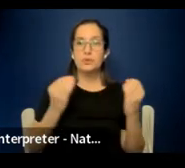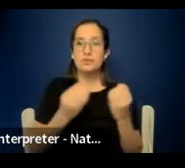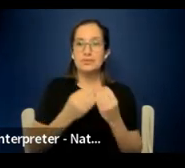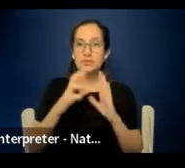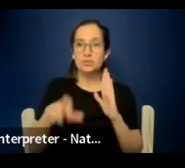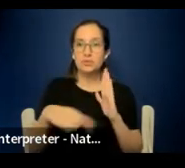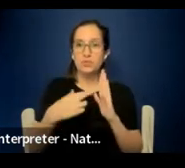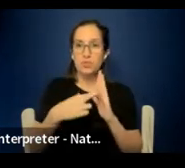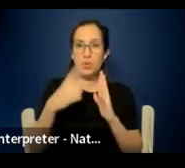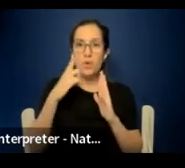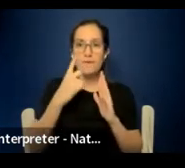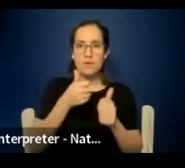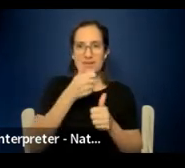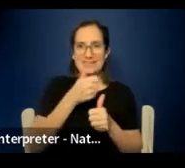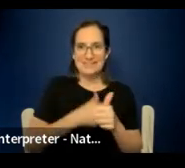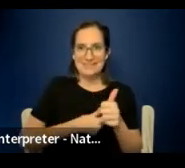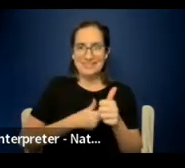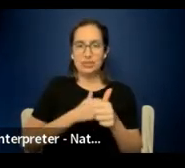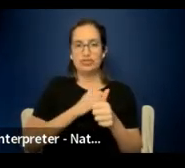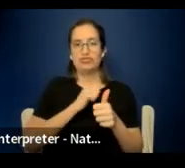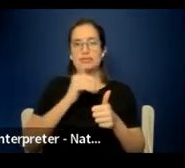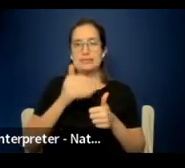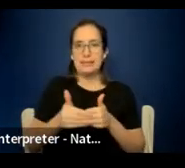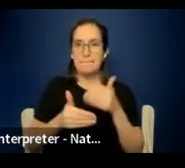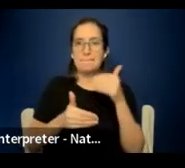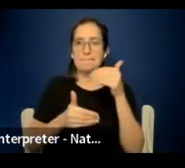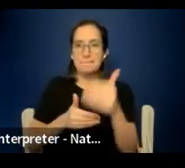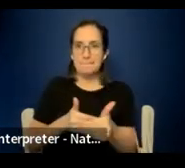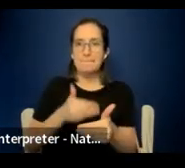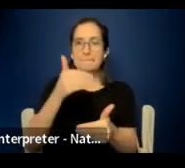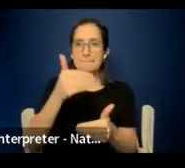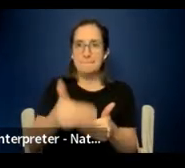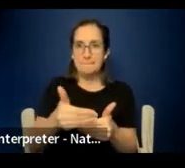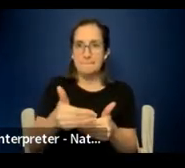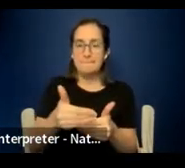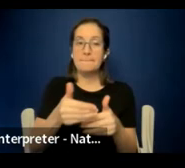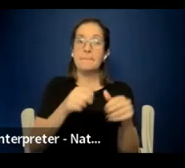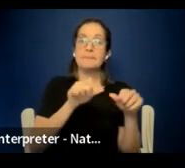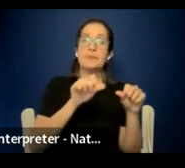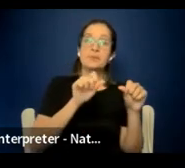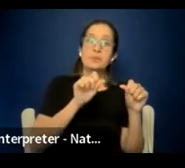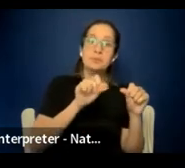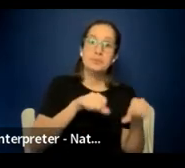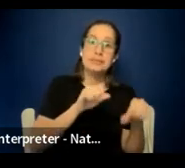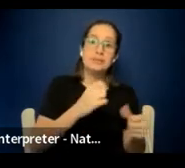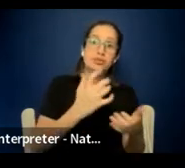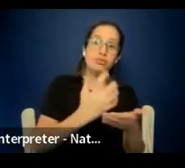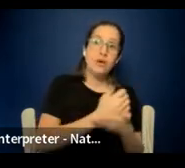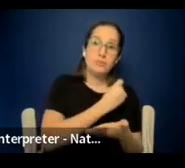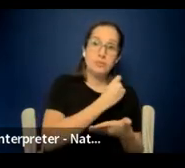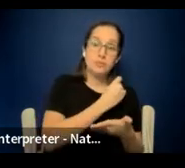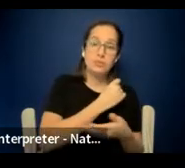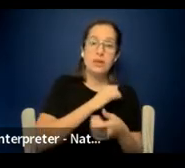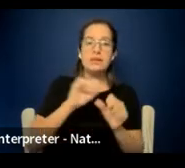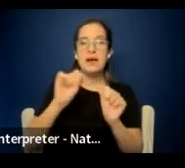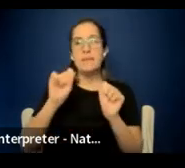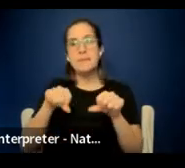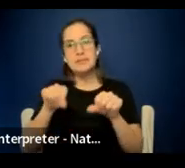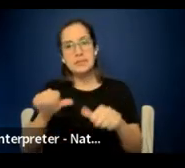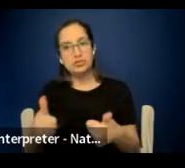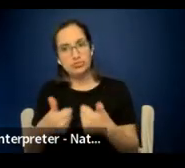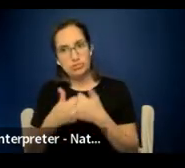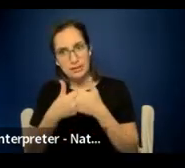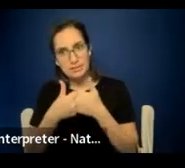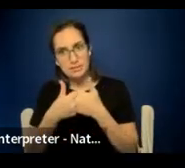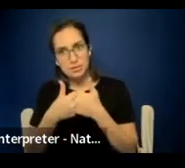of a volunteer's journey and potential opportunities and challenges your staff might encounter. And step